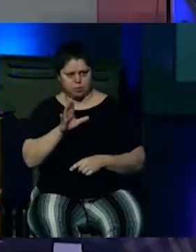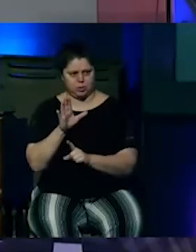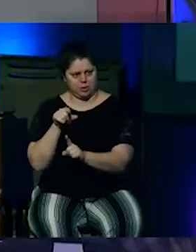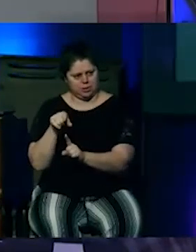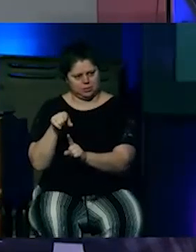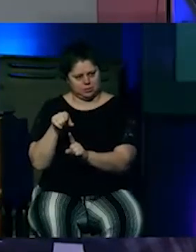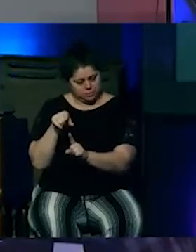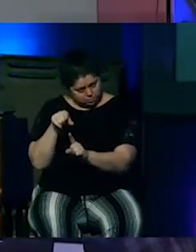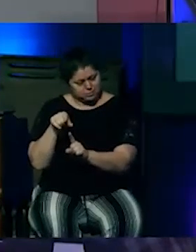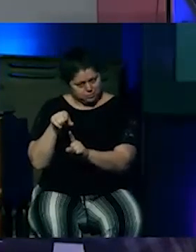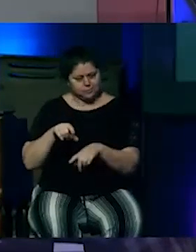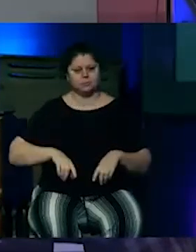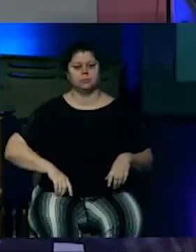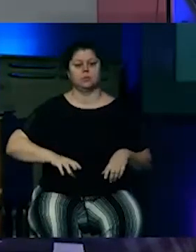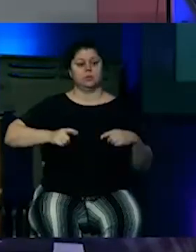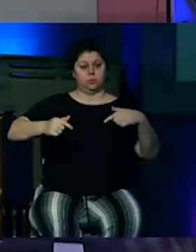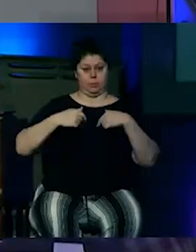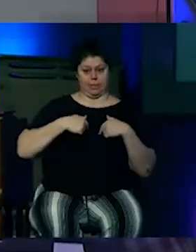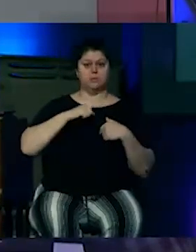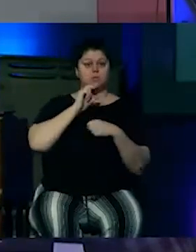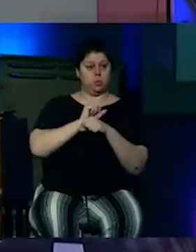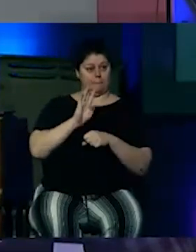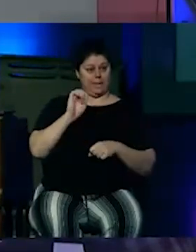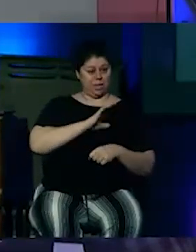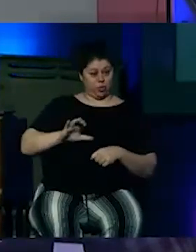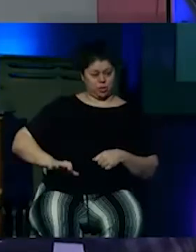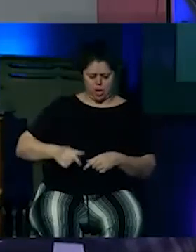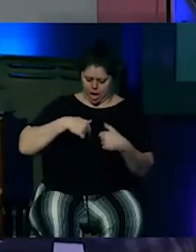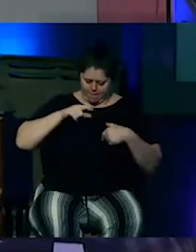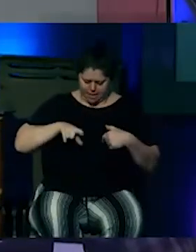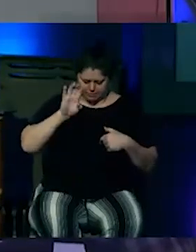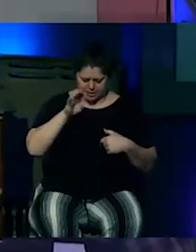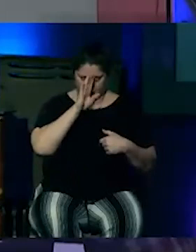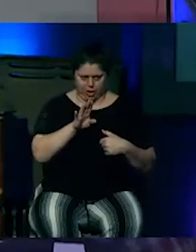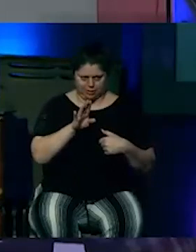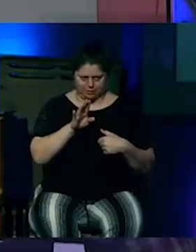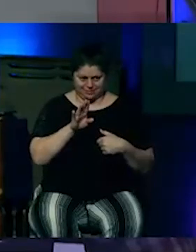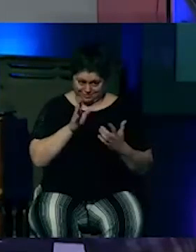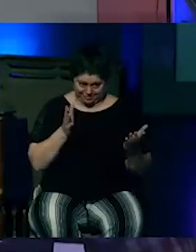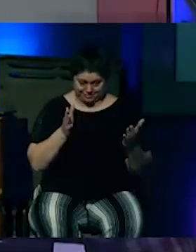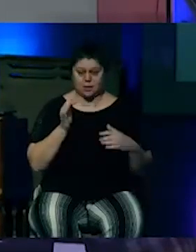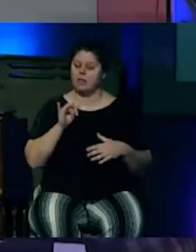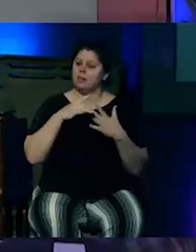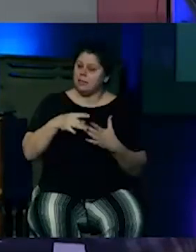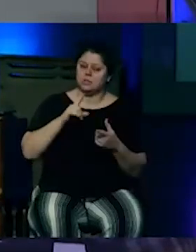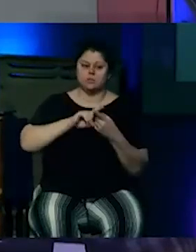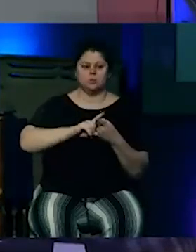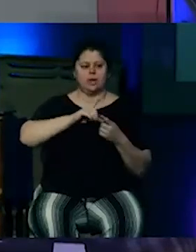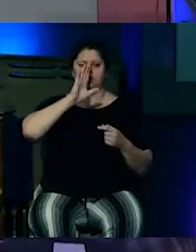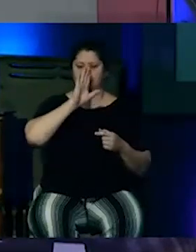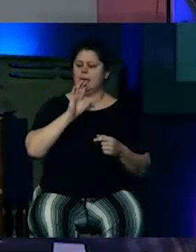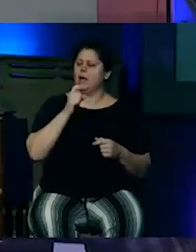heterosexuality. Right? In order for me to be a Christian, I must be straight. Which leads me to heterosexual